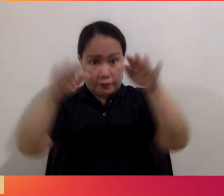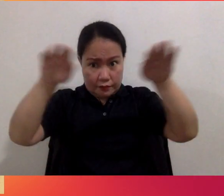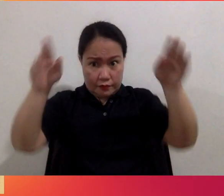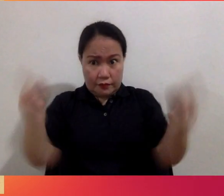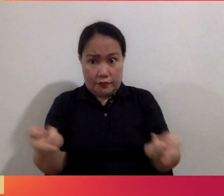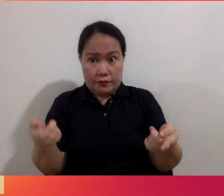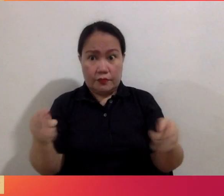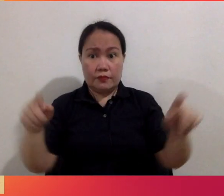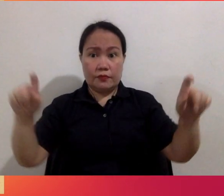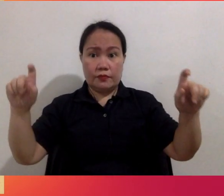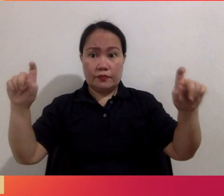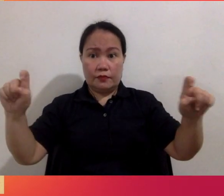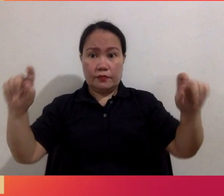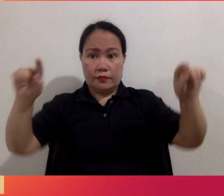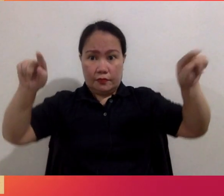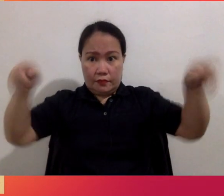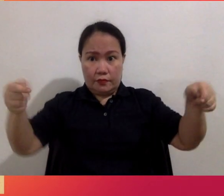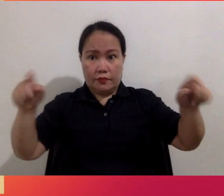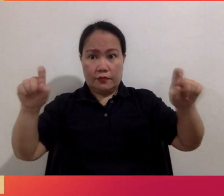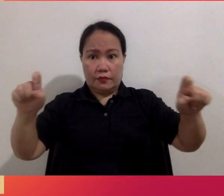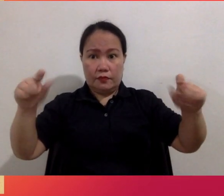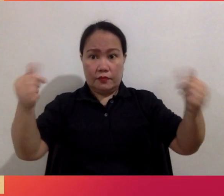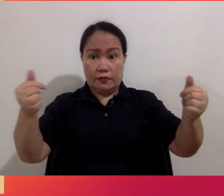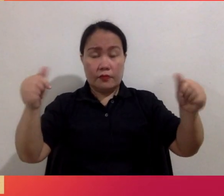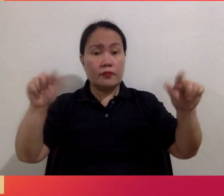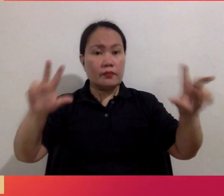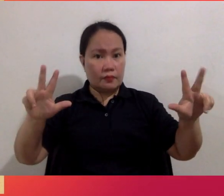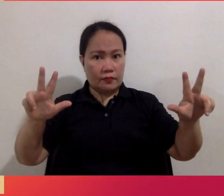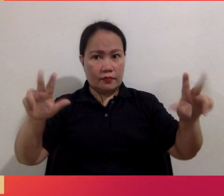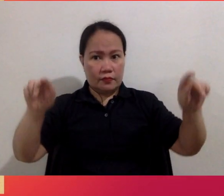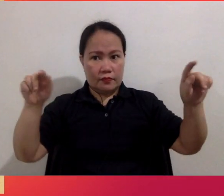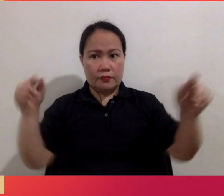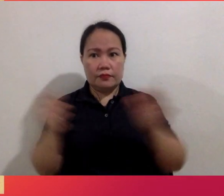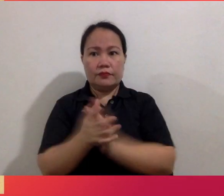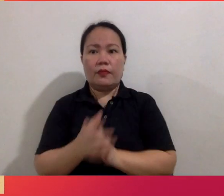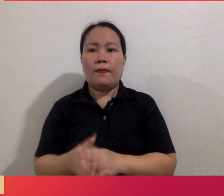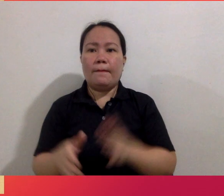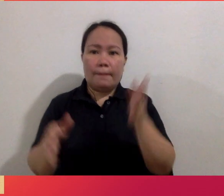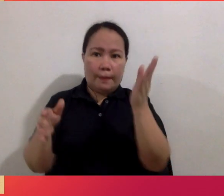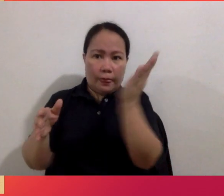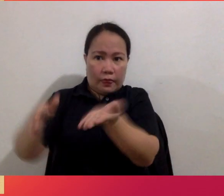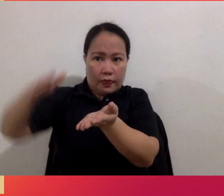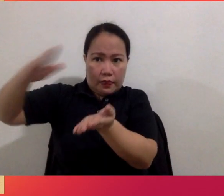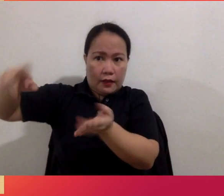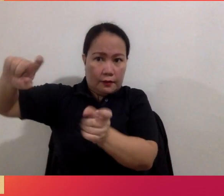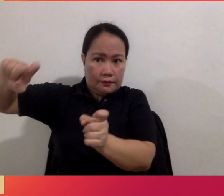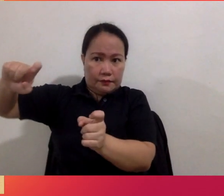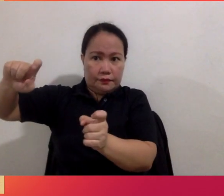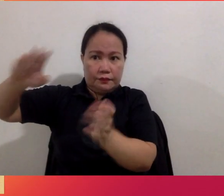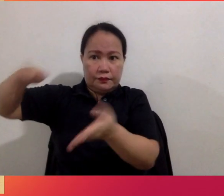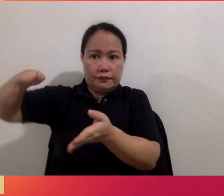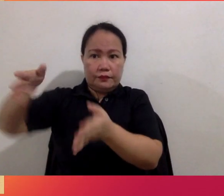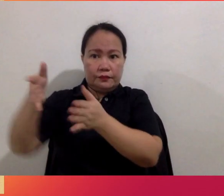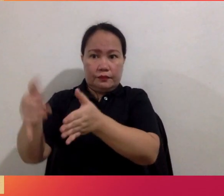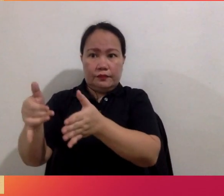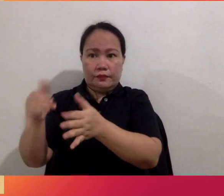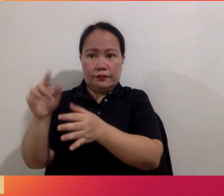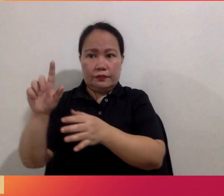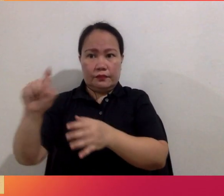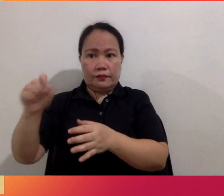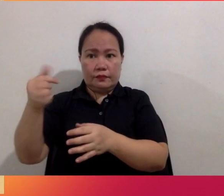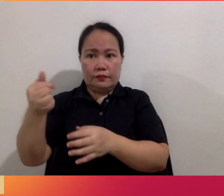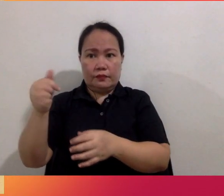natin yung LCD kay 4 over x. So makakancel natin si x. So may iwan natin yung x plus 3. Multiply kay 4. The answer